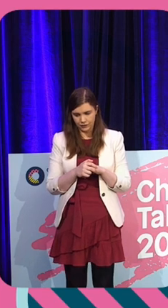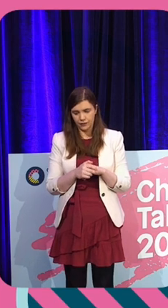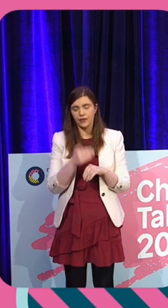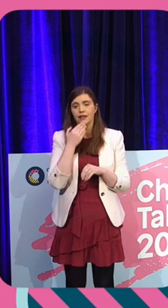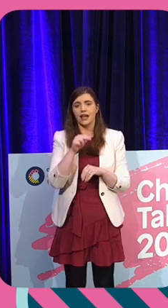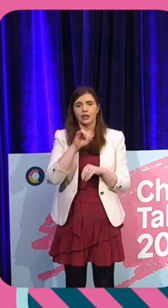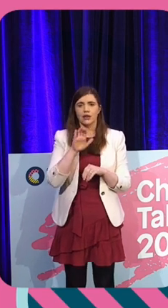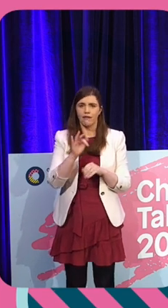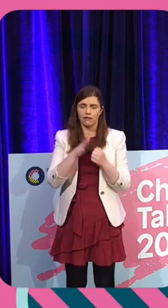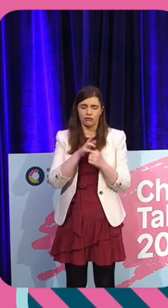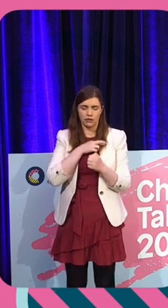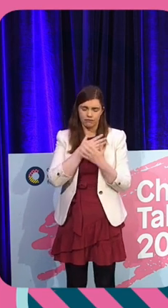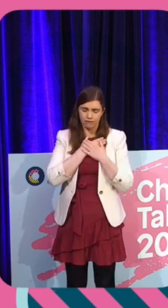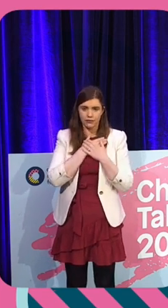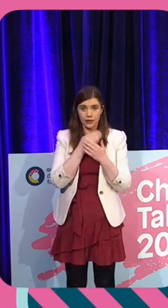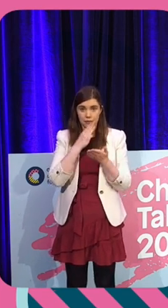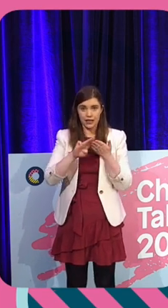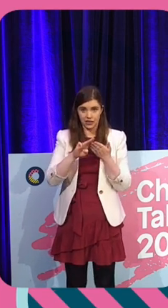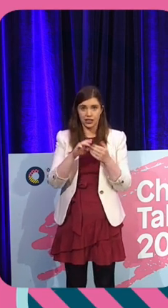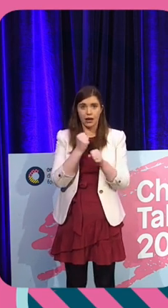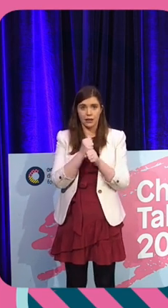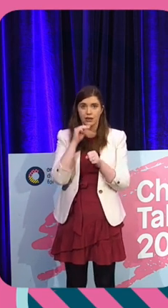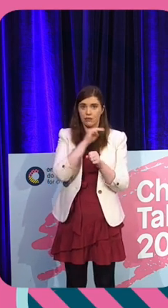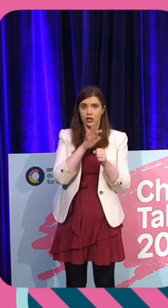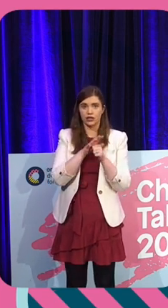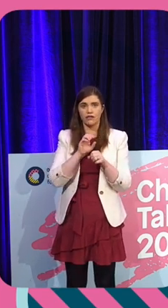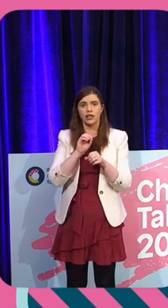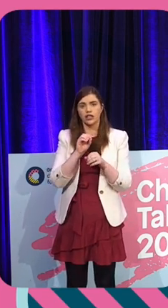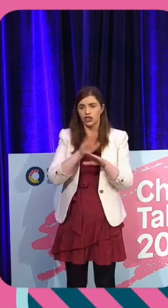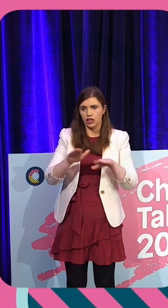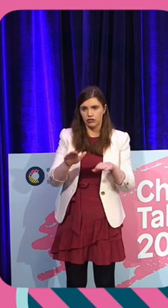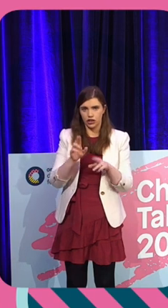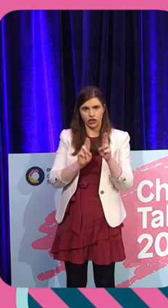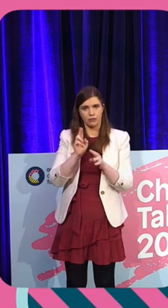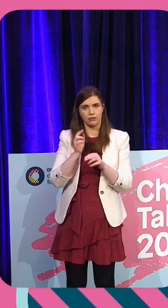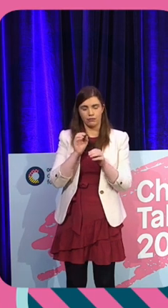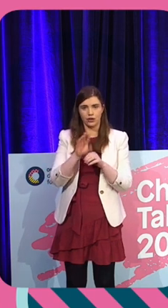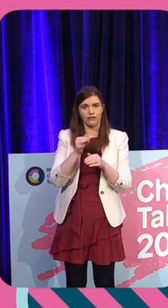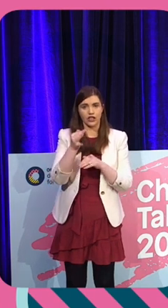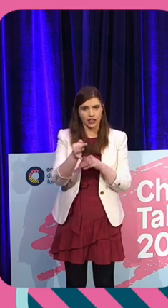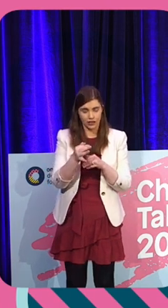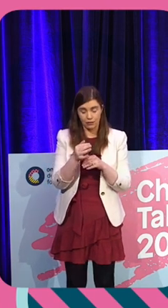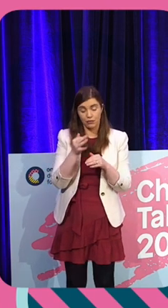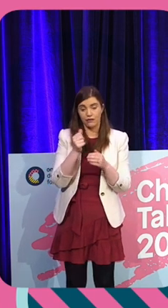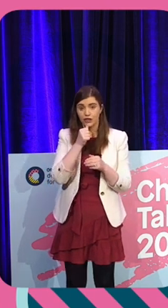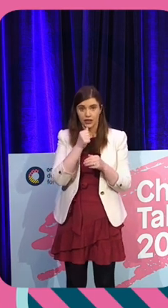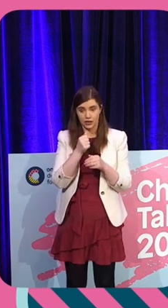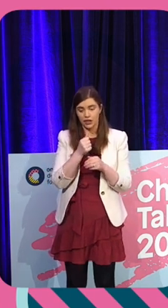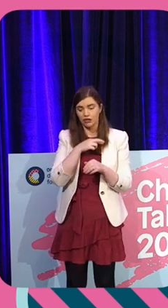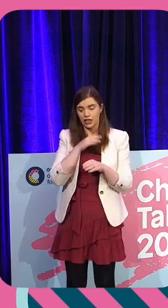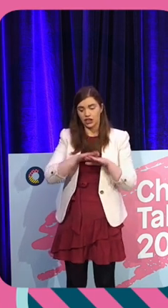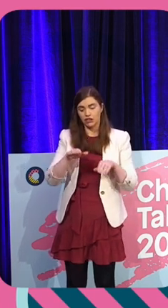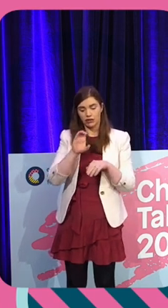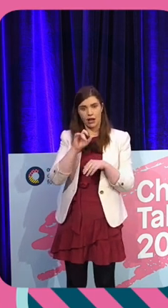Thank you, Niall, for such a heartfelt message about the importance of putting children and young people first. The Ombudsman for Children's Office is very much a place for young